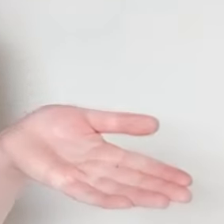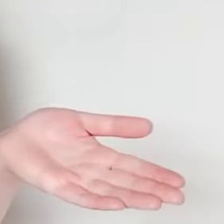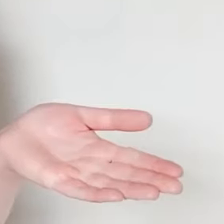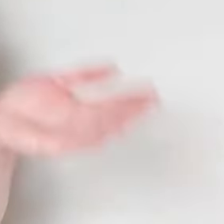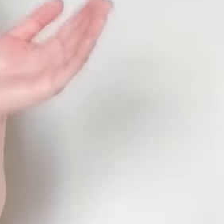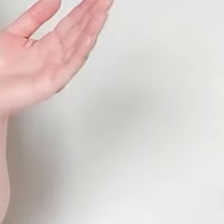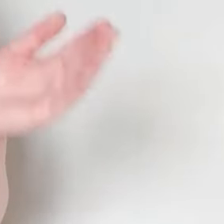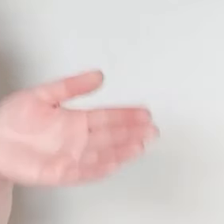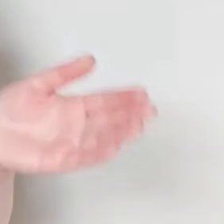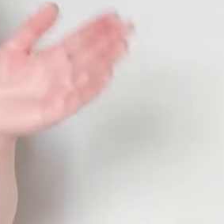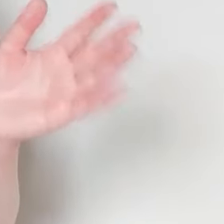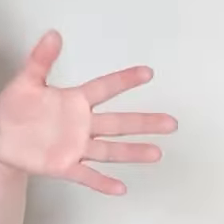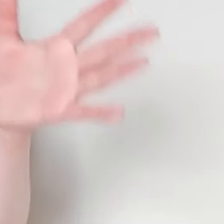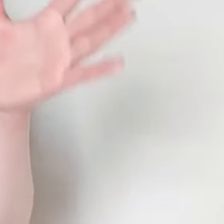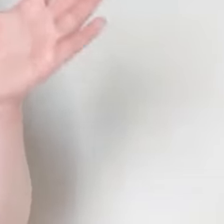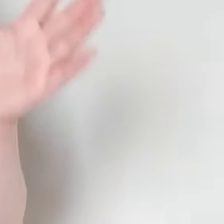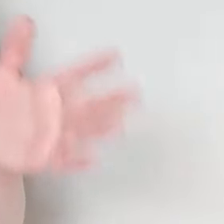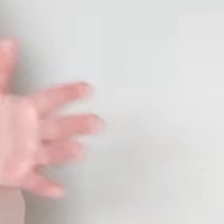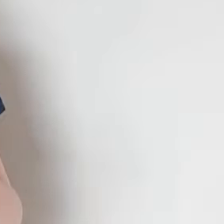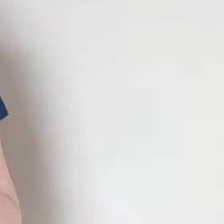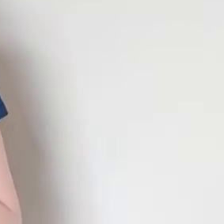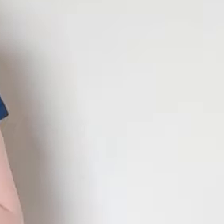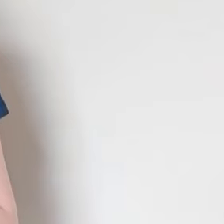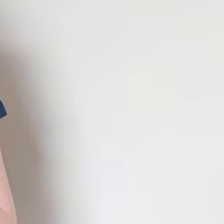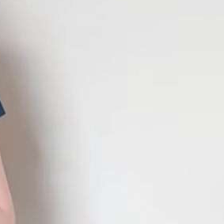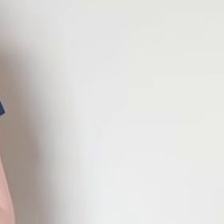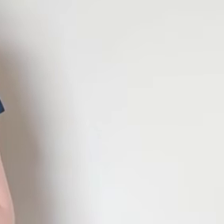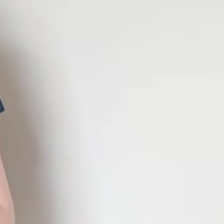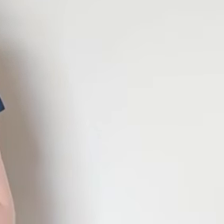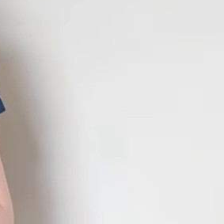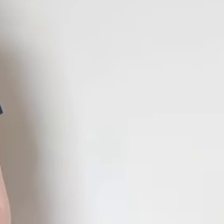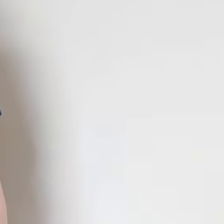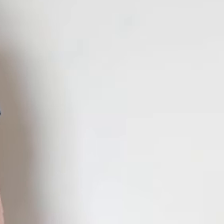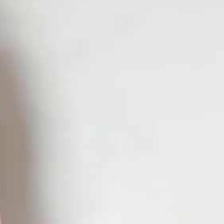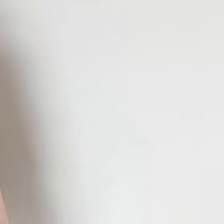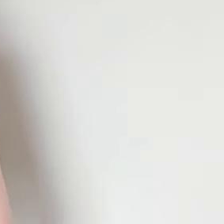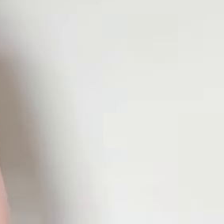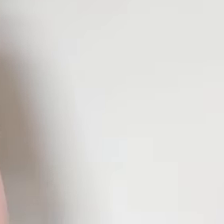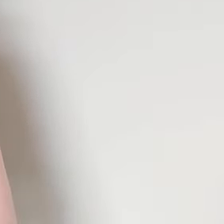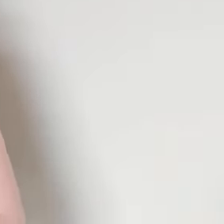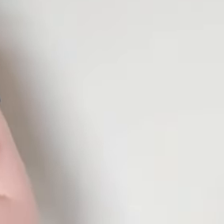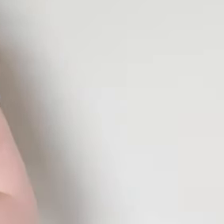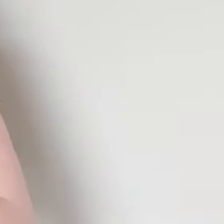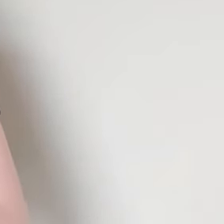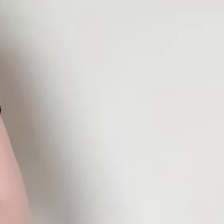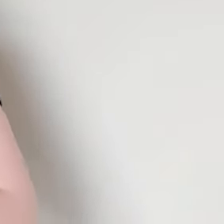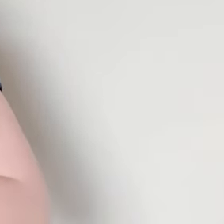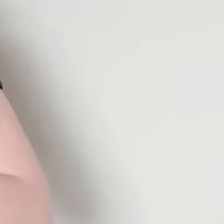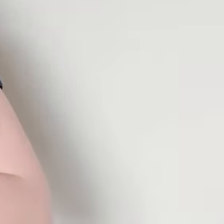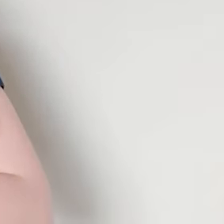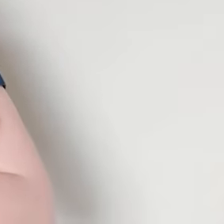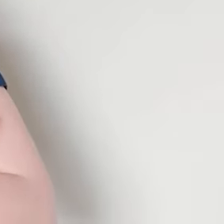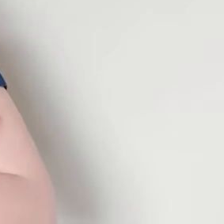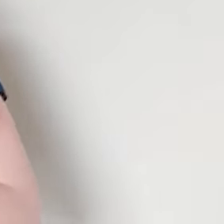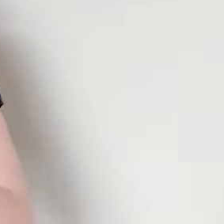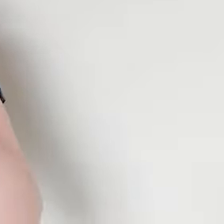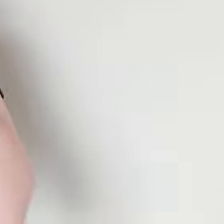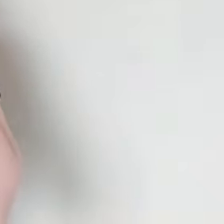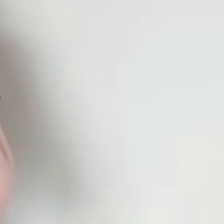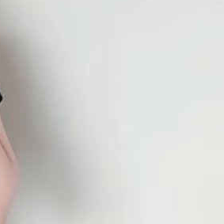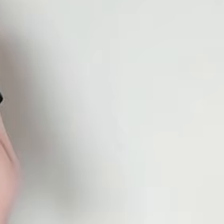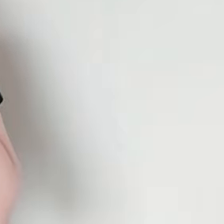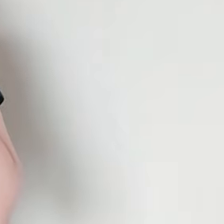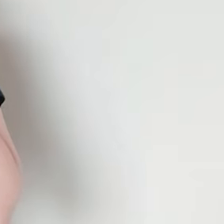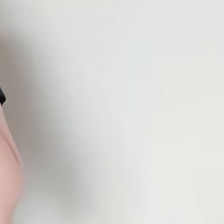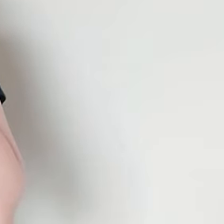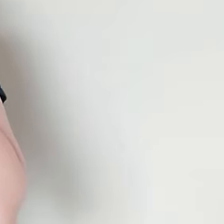We know that Jesus came to live on the earth, first as a little baby, and then as a